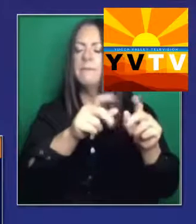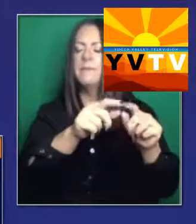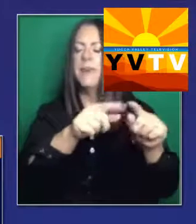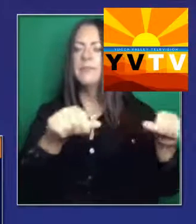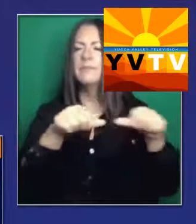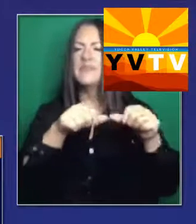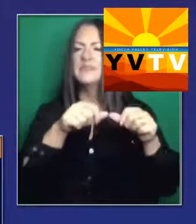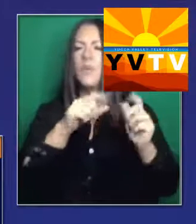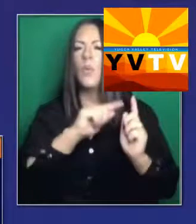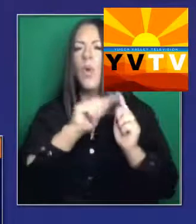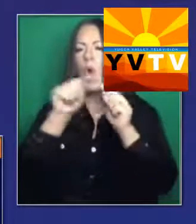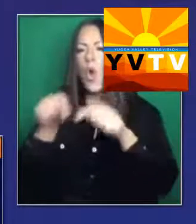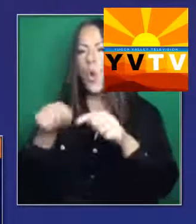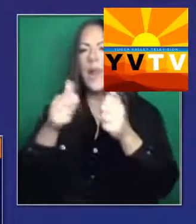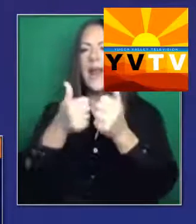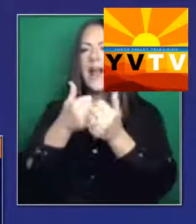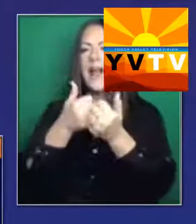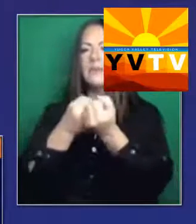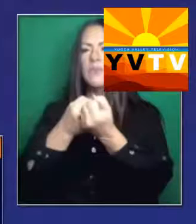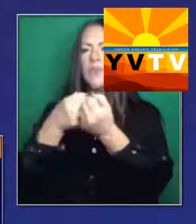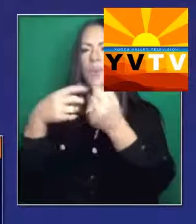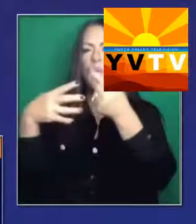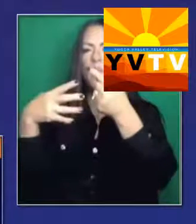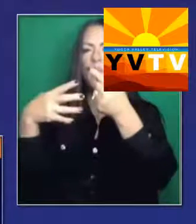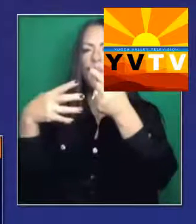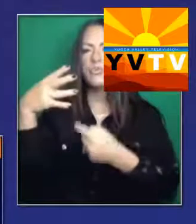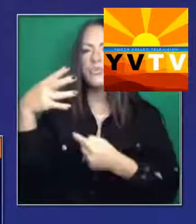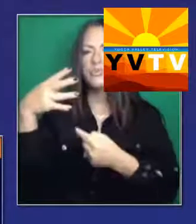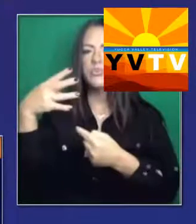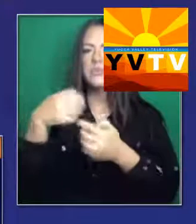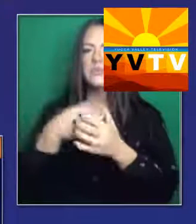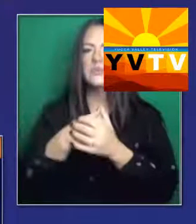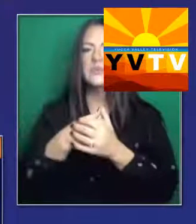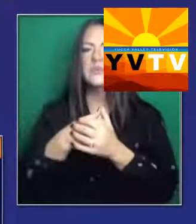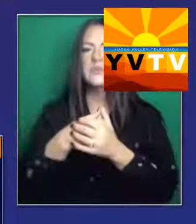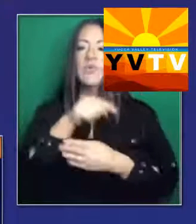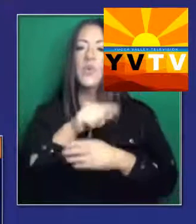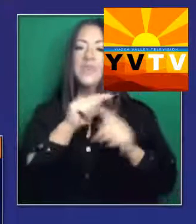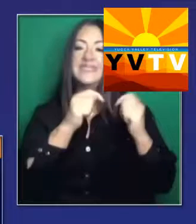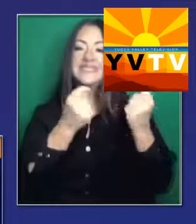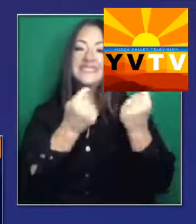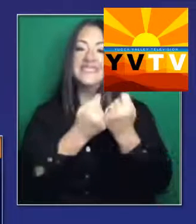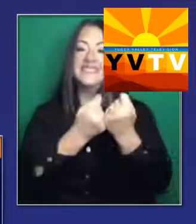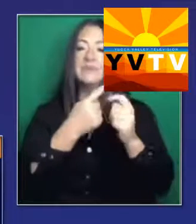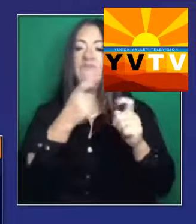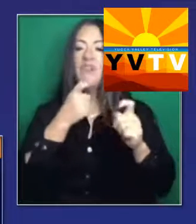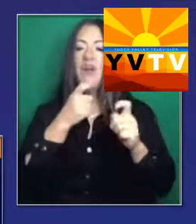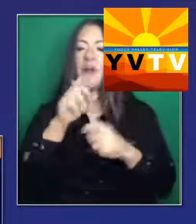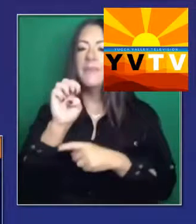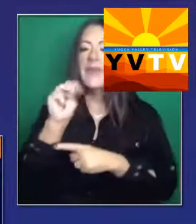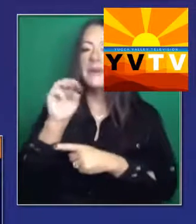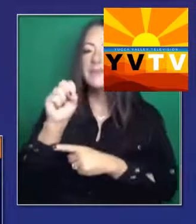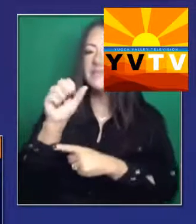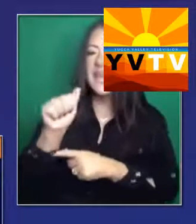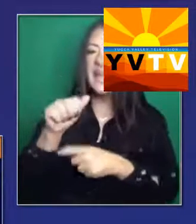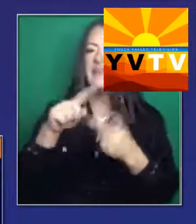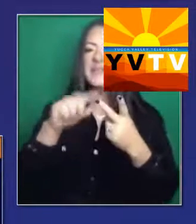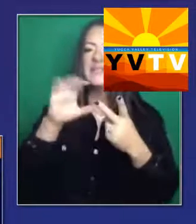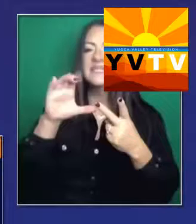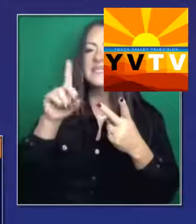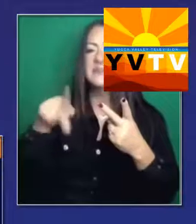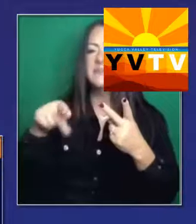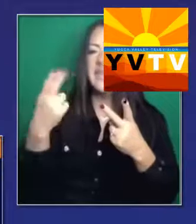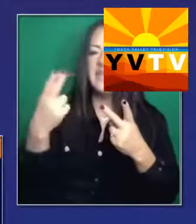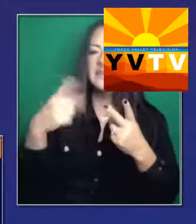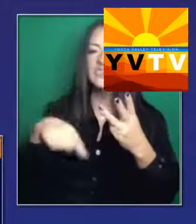the coordination teams focusing on decompression, meaning reducing stress on certain physical locations, space,